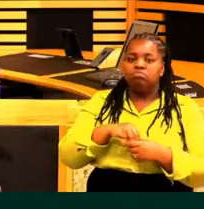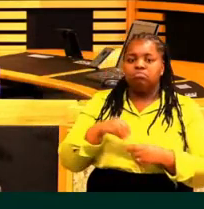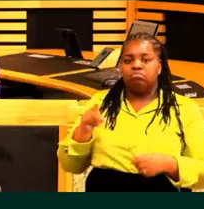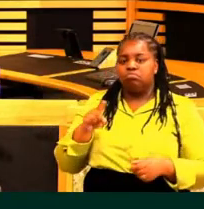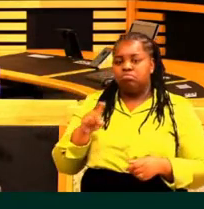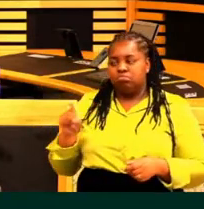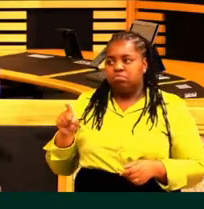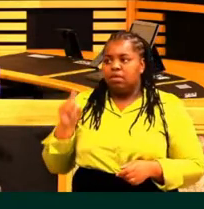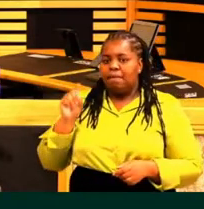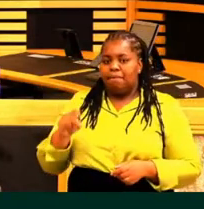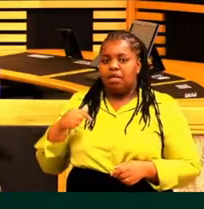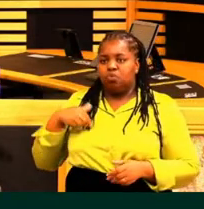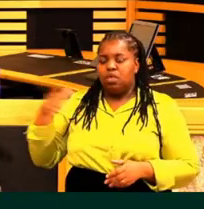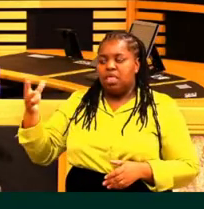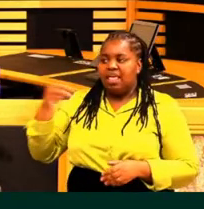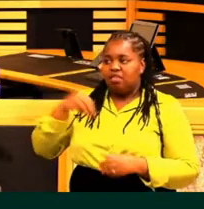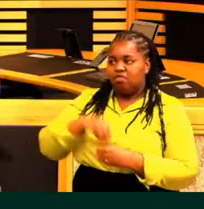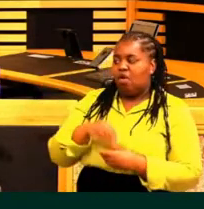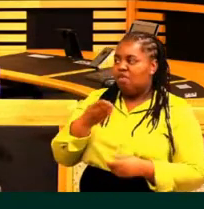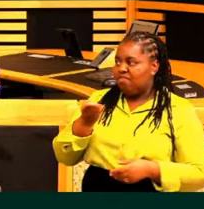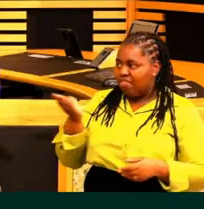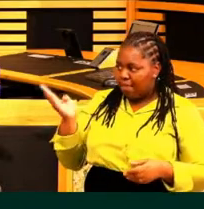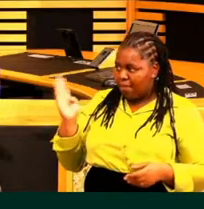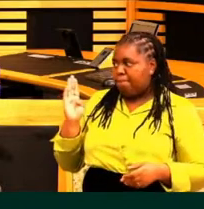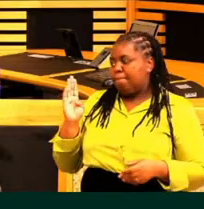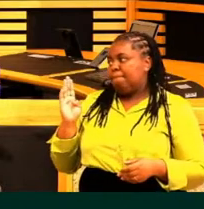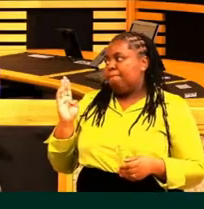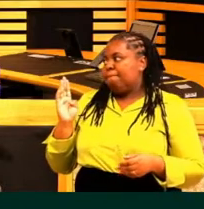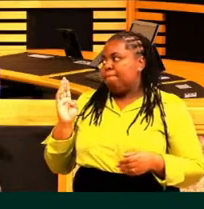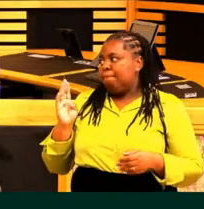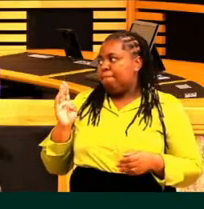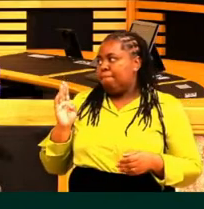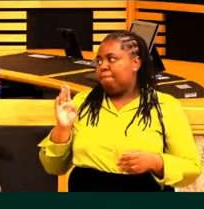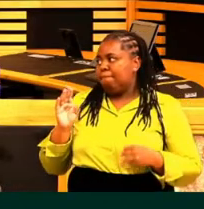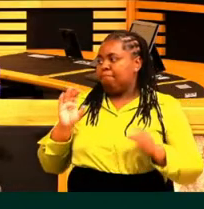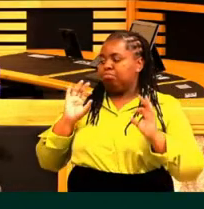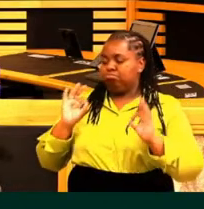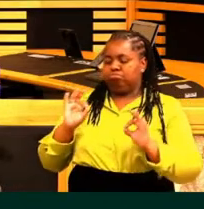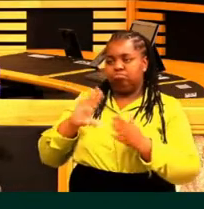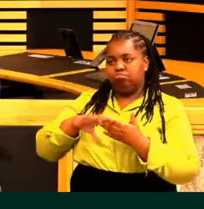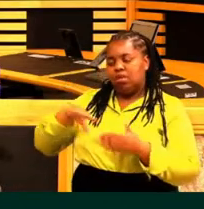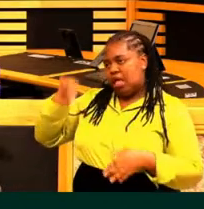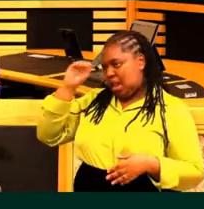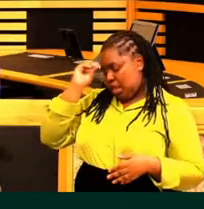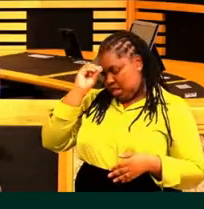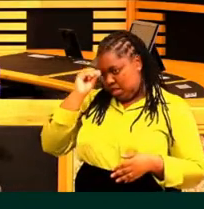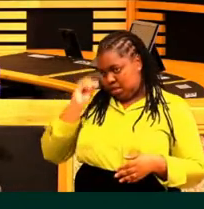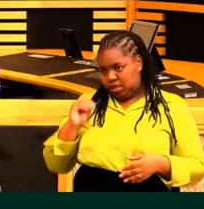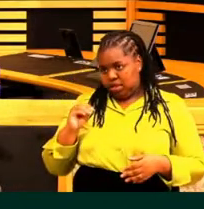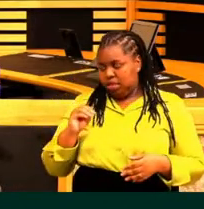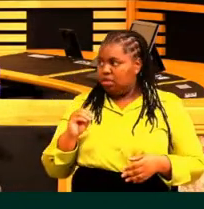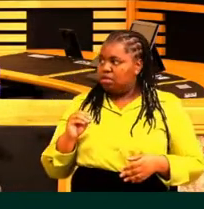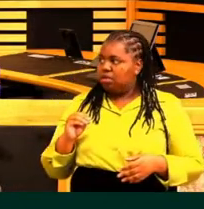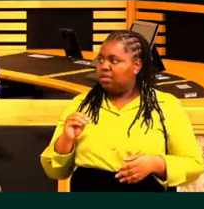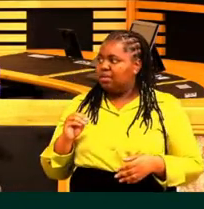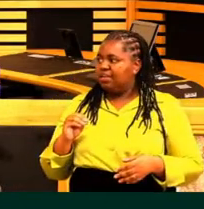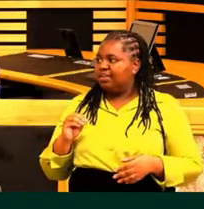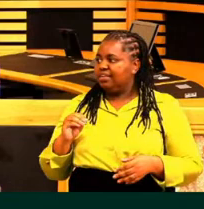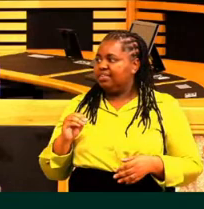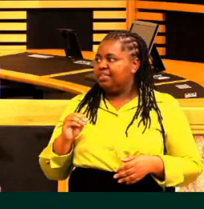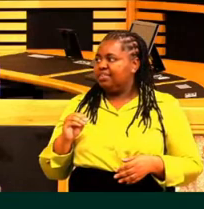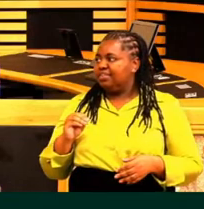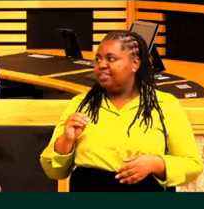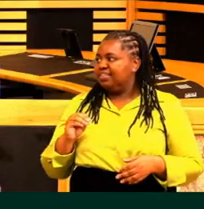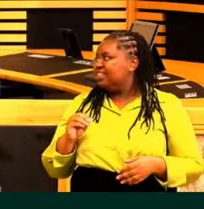to finalists we integrated a learning and uh what's this